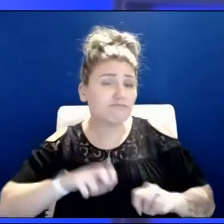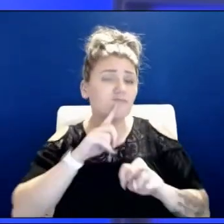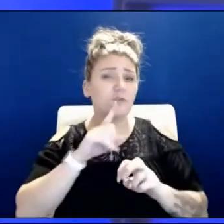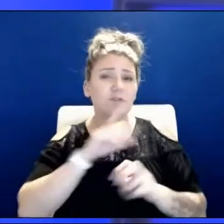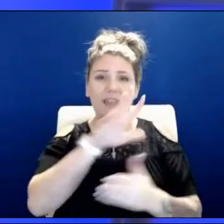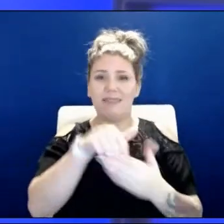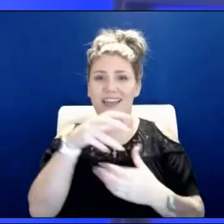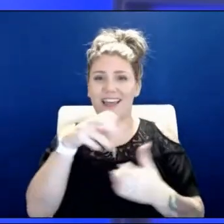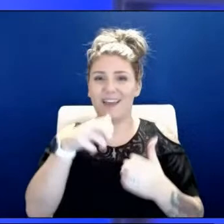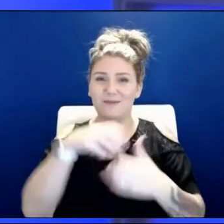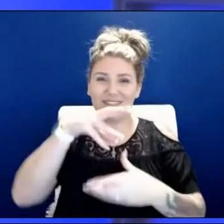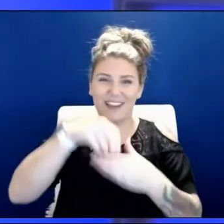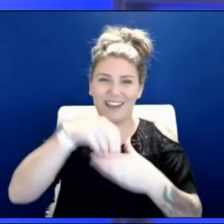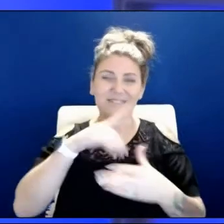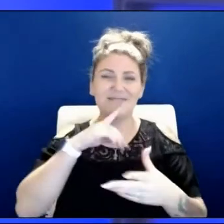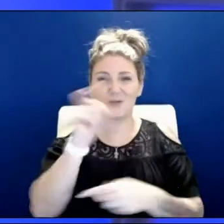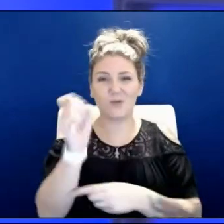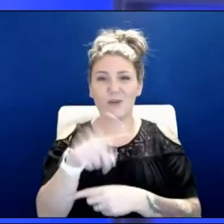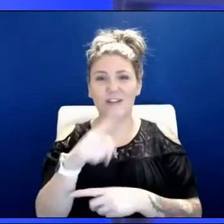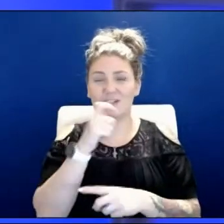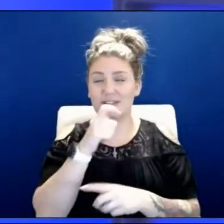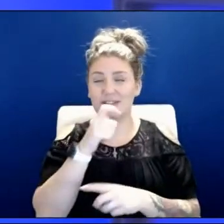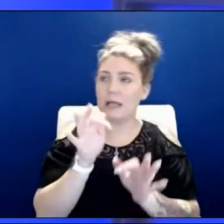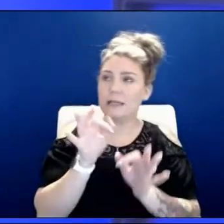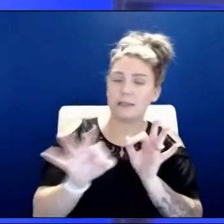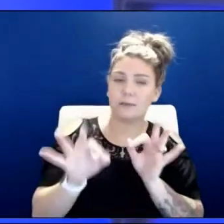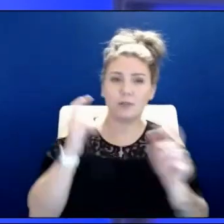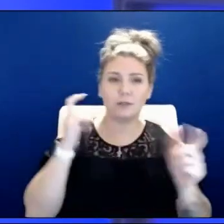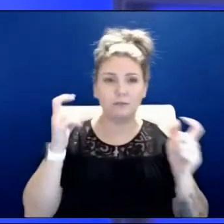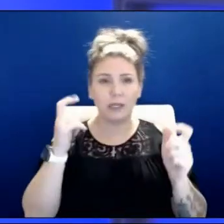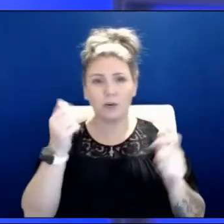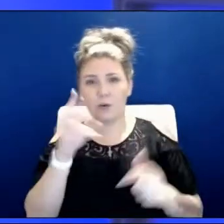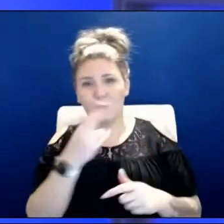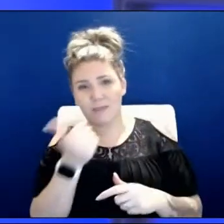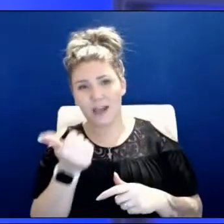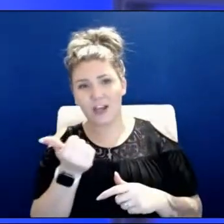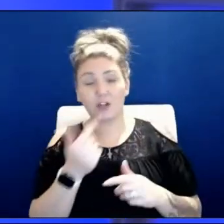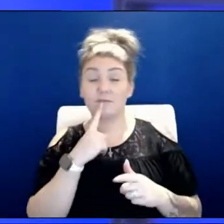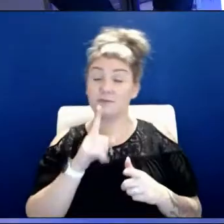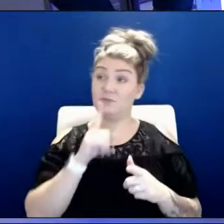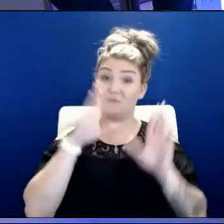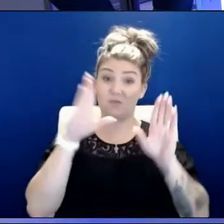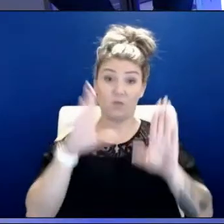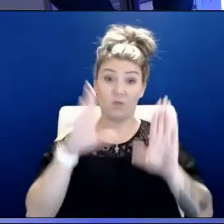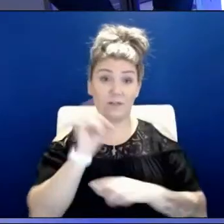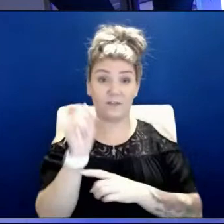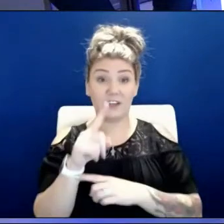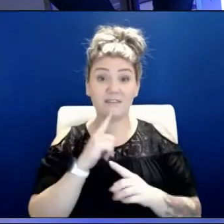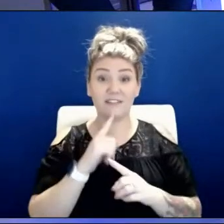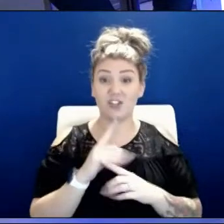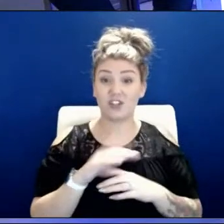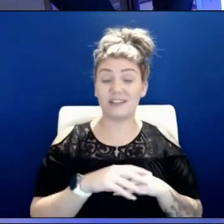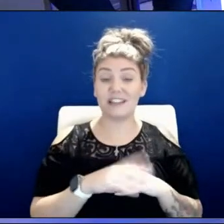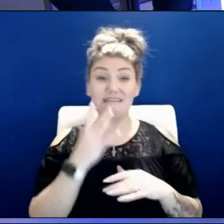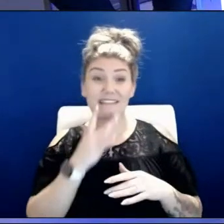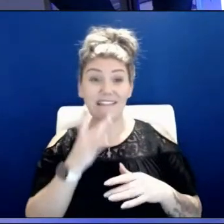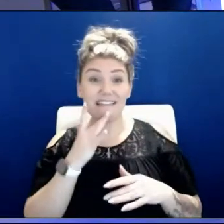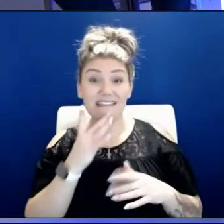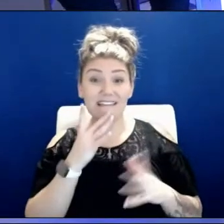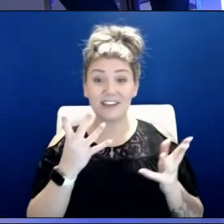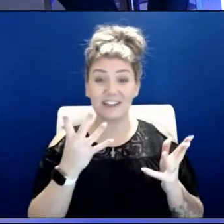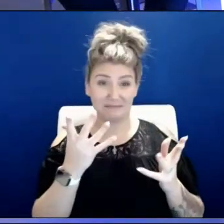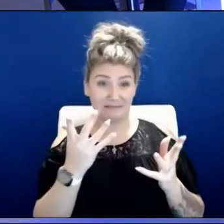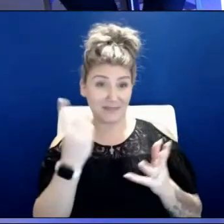simple as bigger is always better. It's very detailed. It's actually a great question. Unfortunately, there's even a thing called, Dr. Castro, the Data